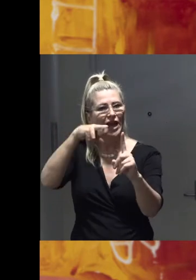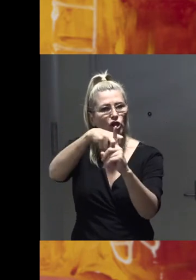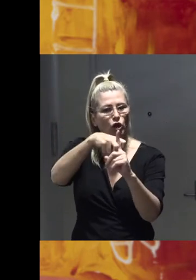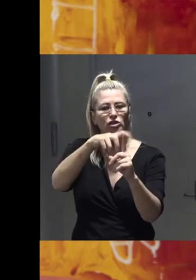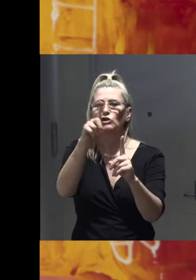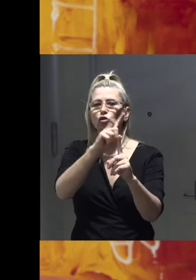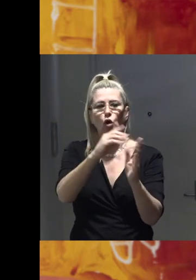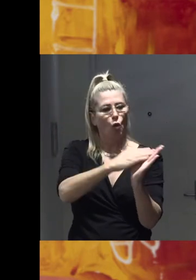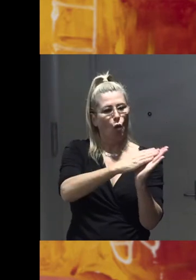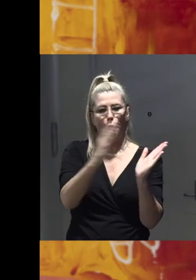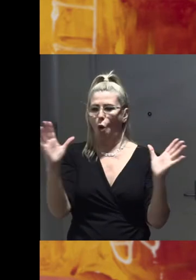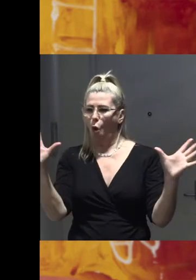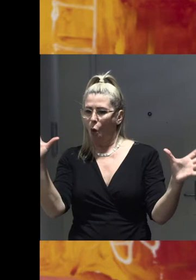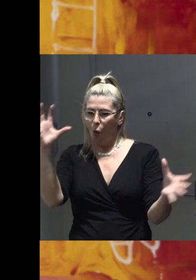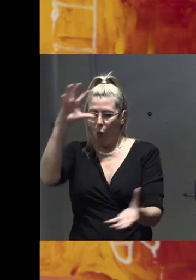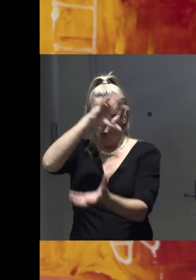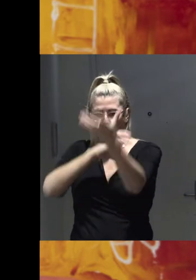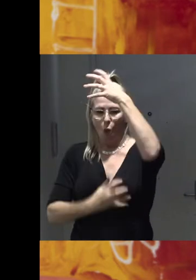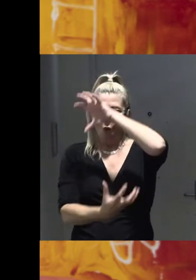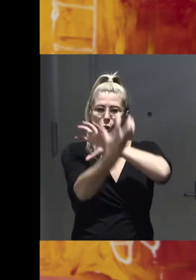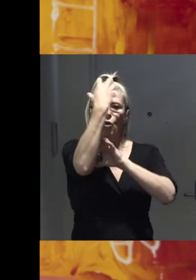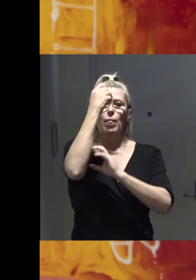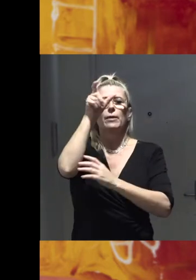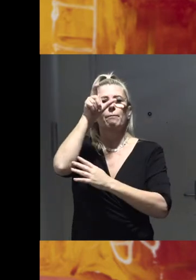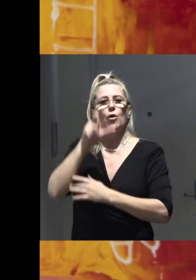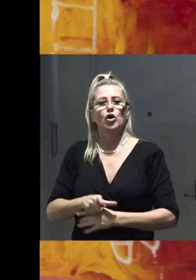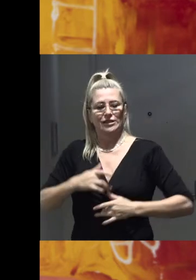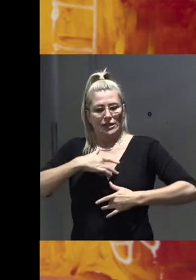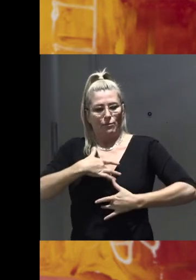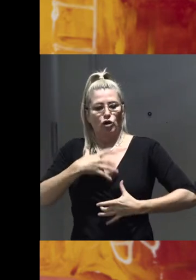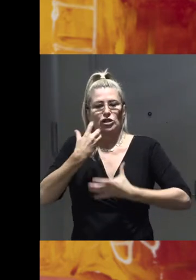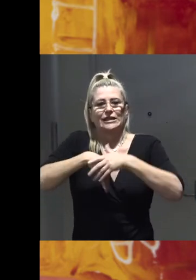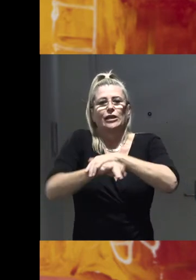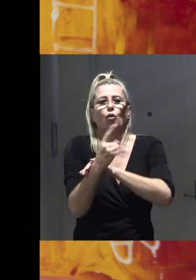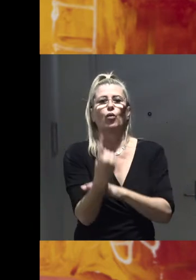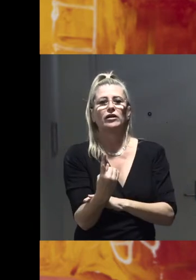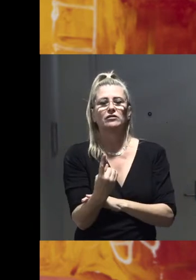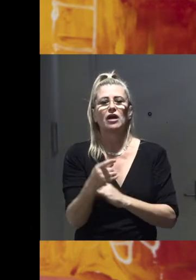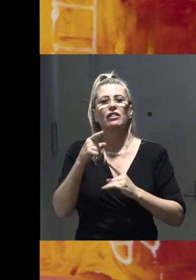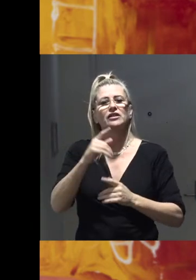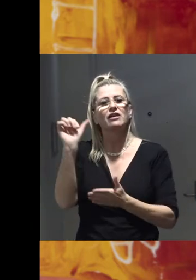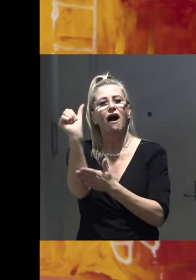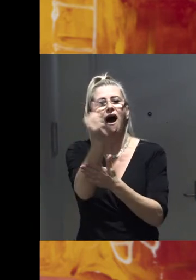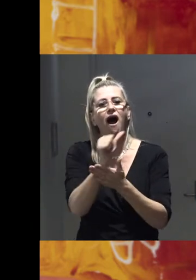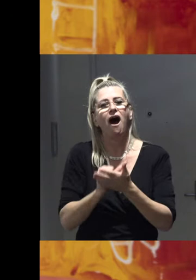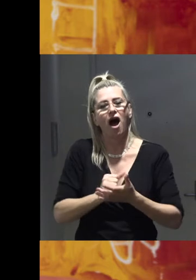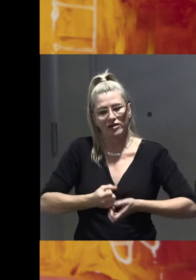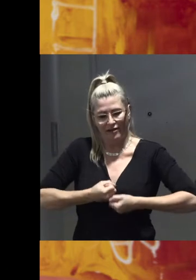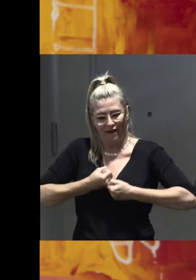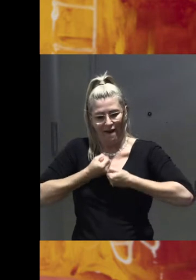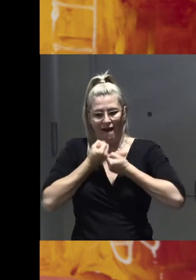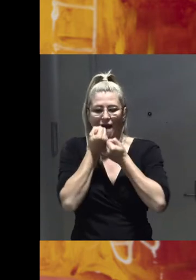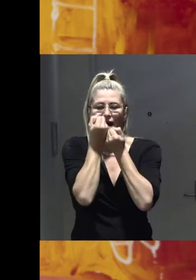as an integrated, holistic person. The very process of artistic expression invites a journey